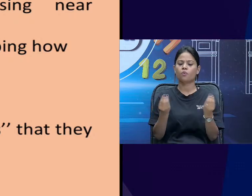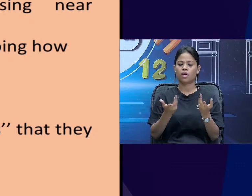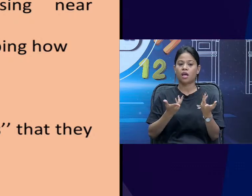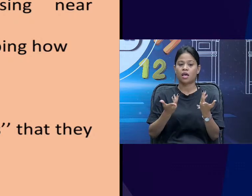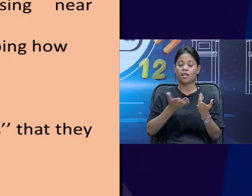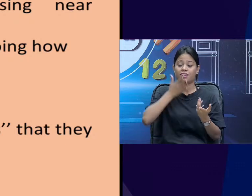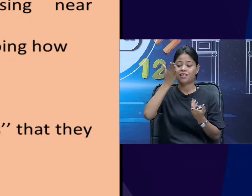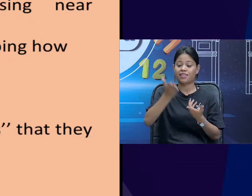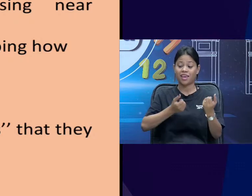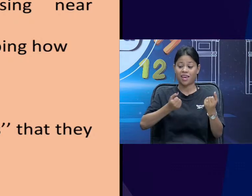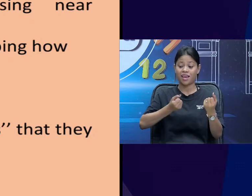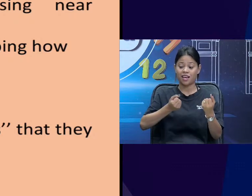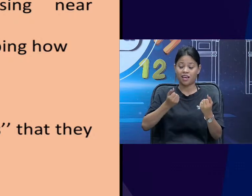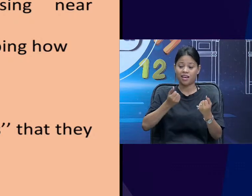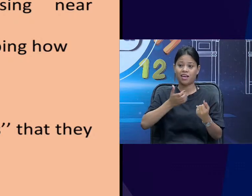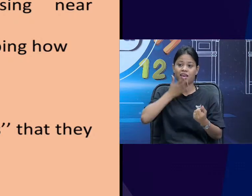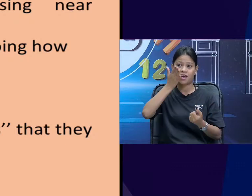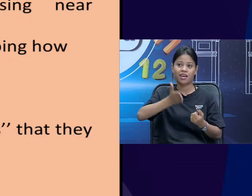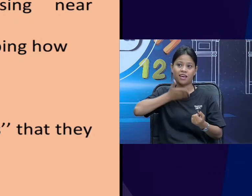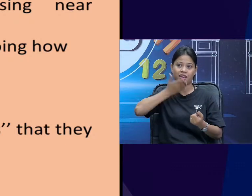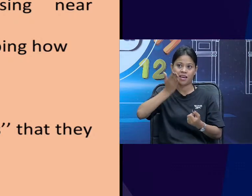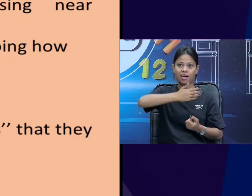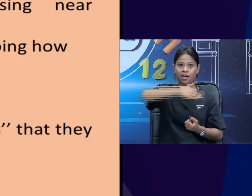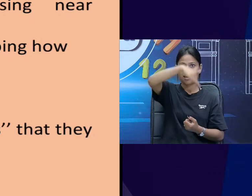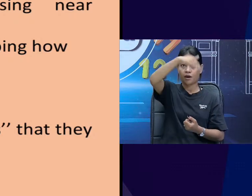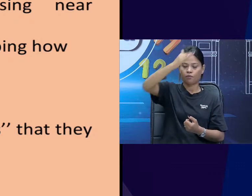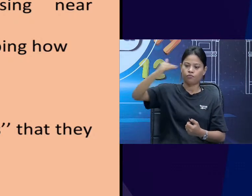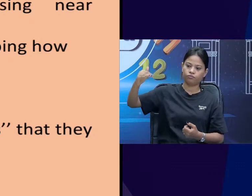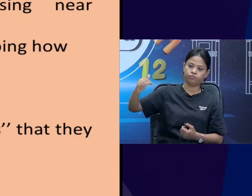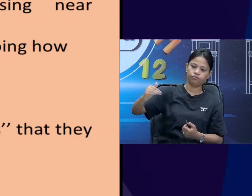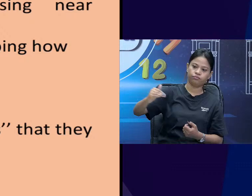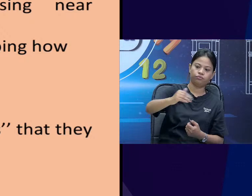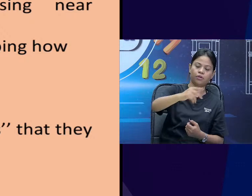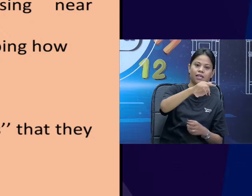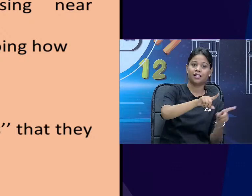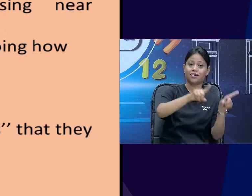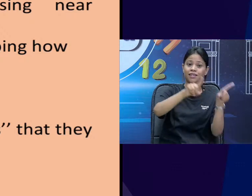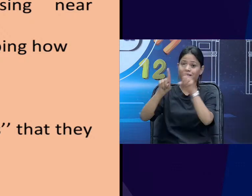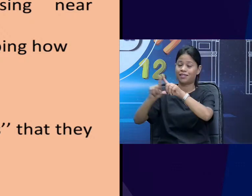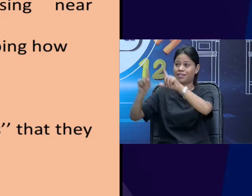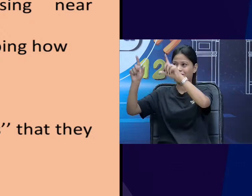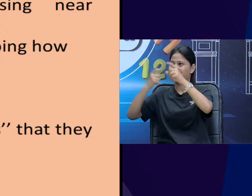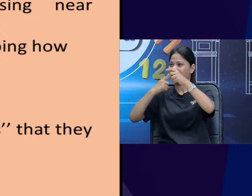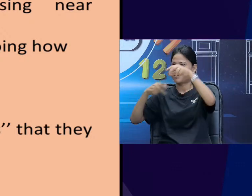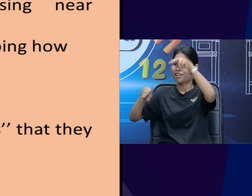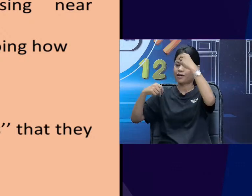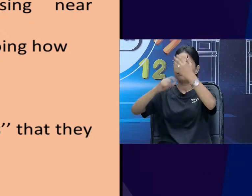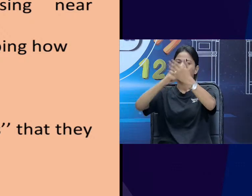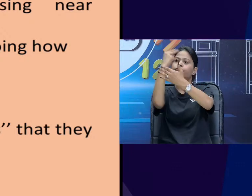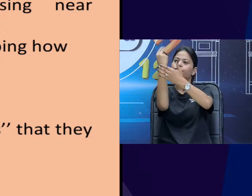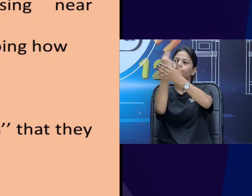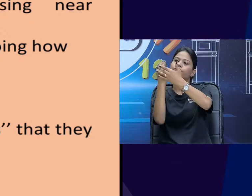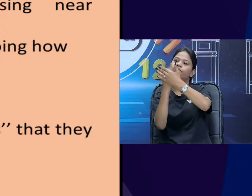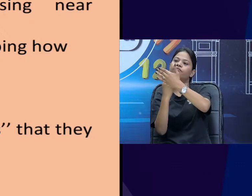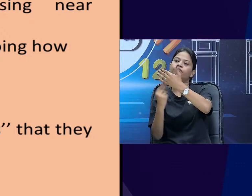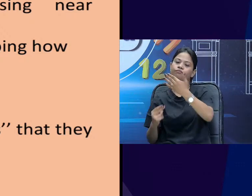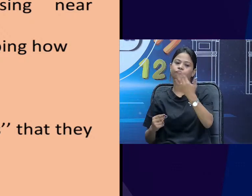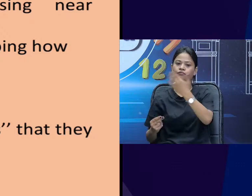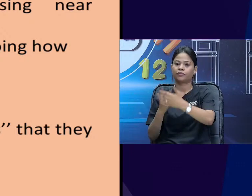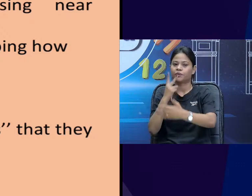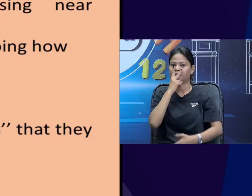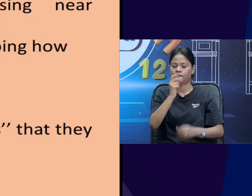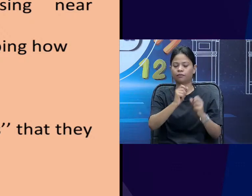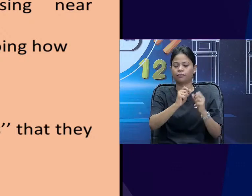picture of train passing near mountain, plains and rivers. Now, I showed you a picture where the trains